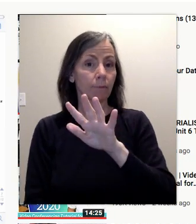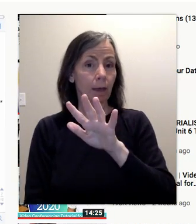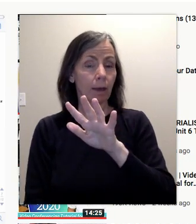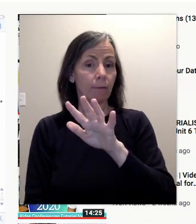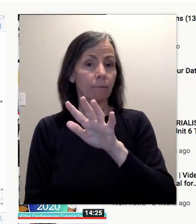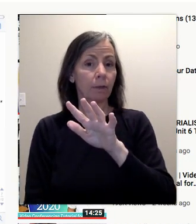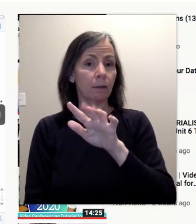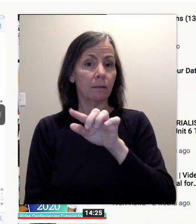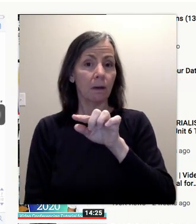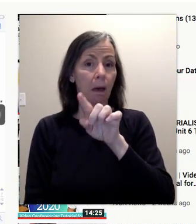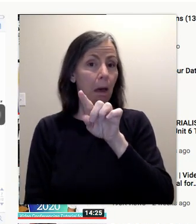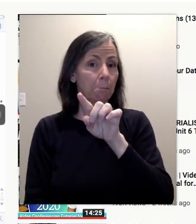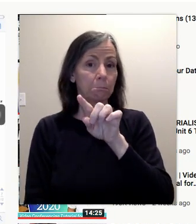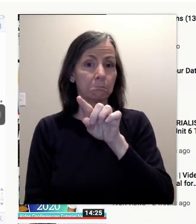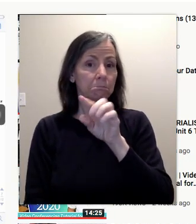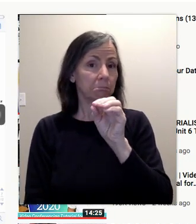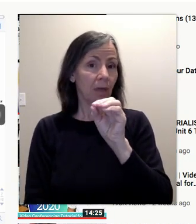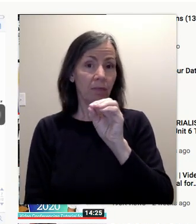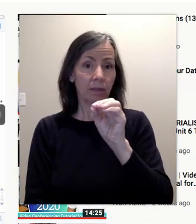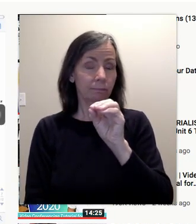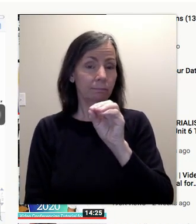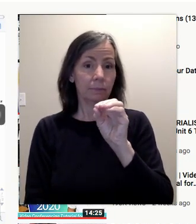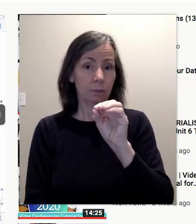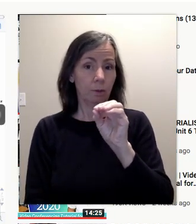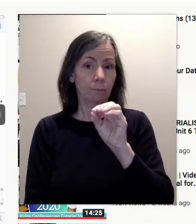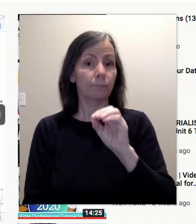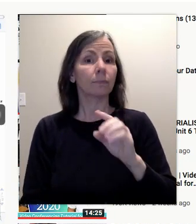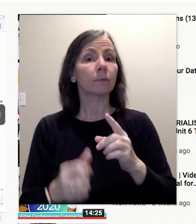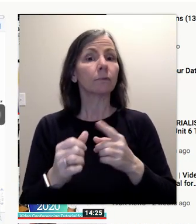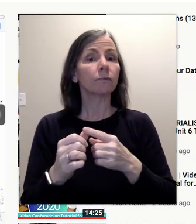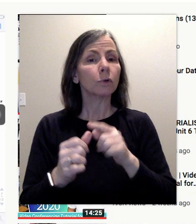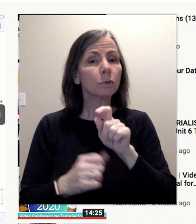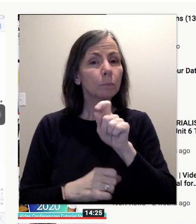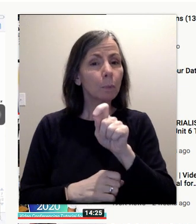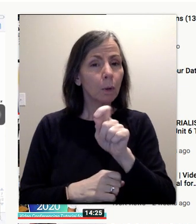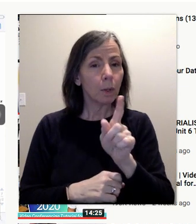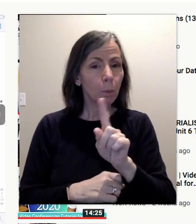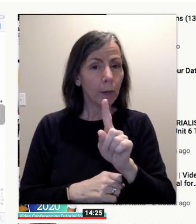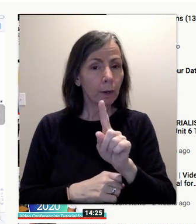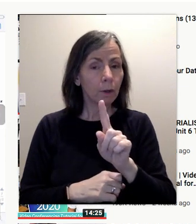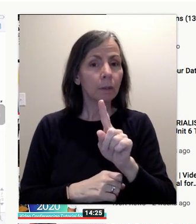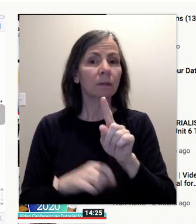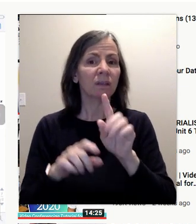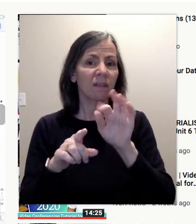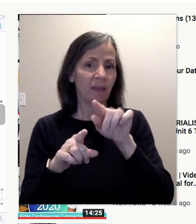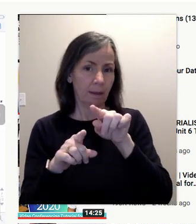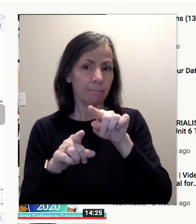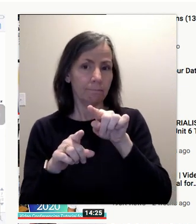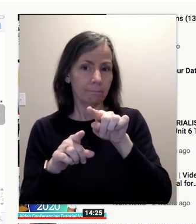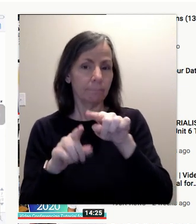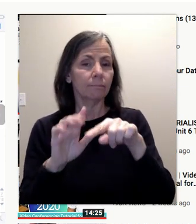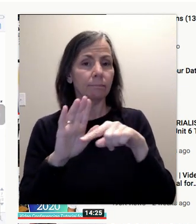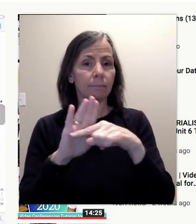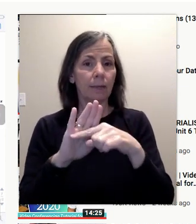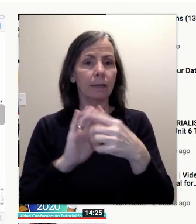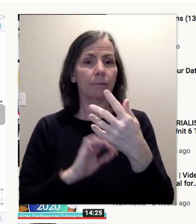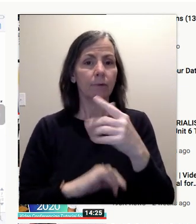0. So actually our first point is just -5, 0.